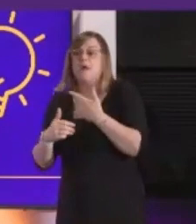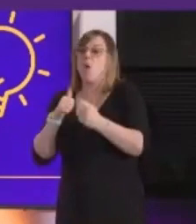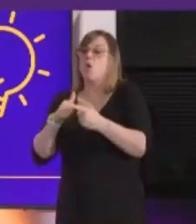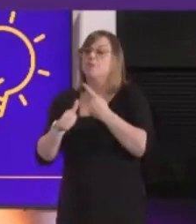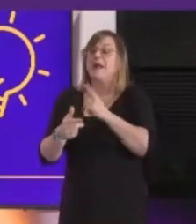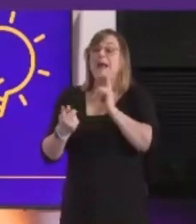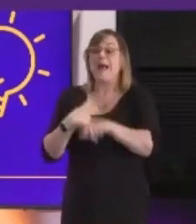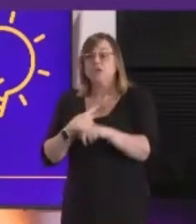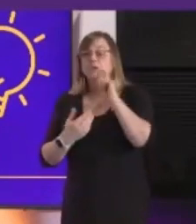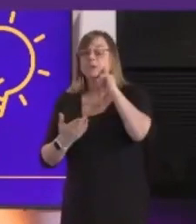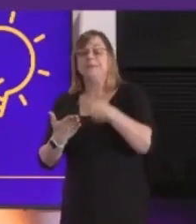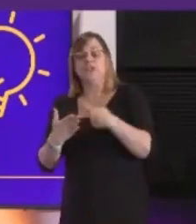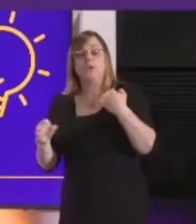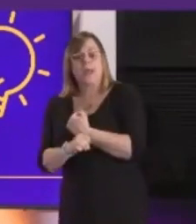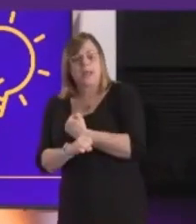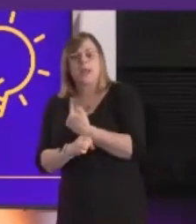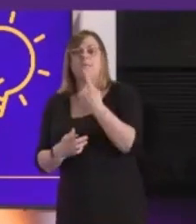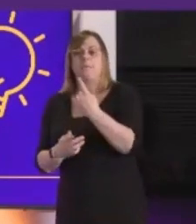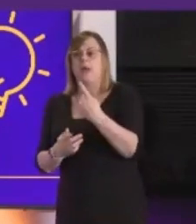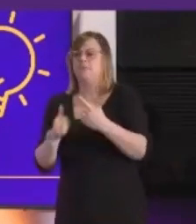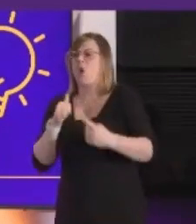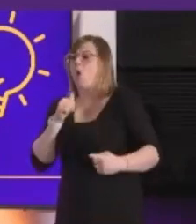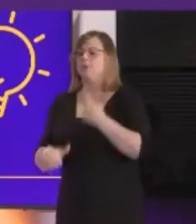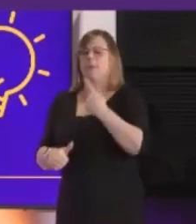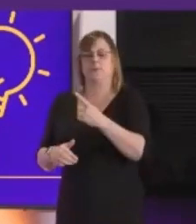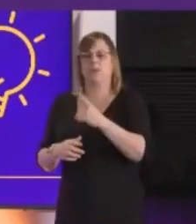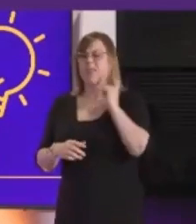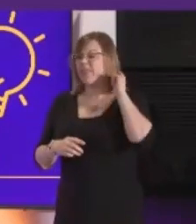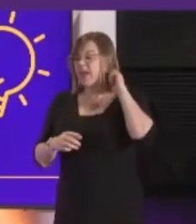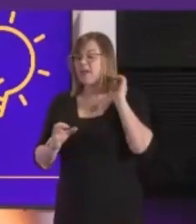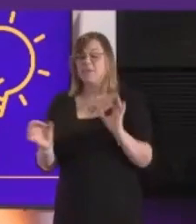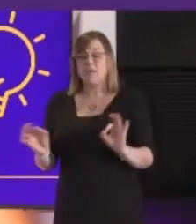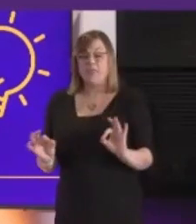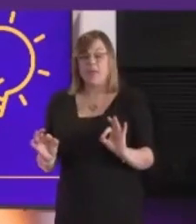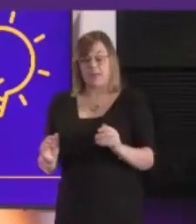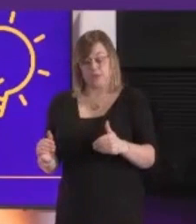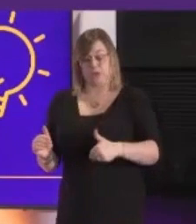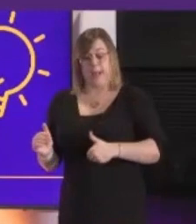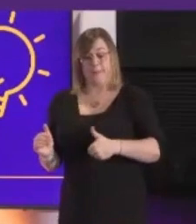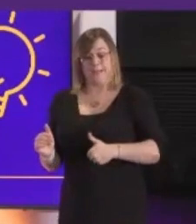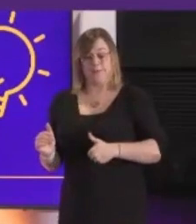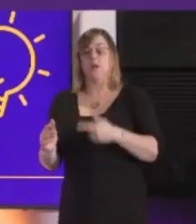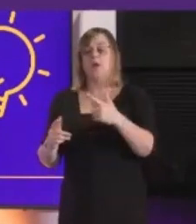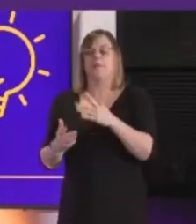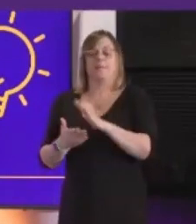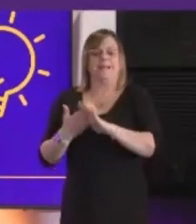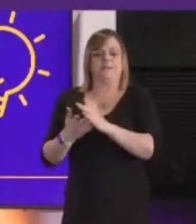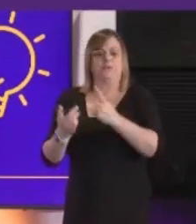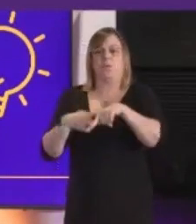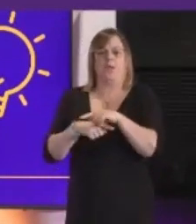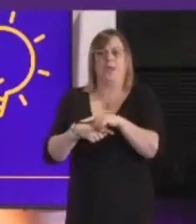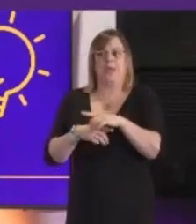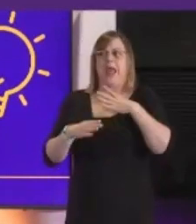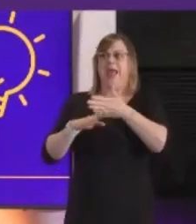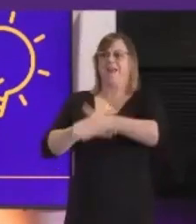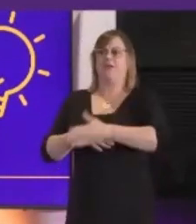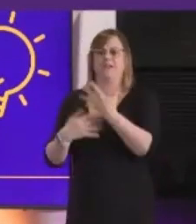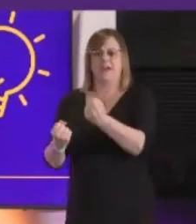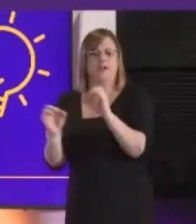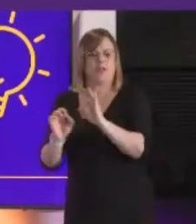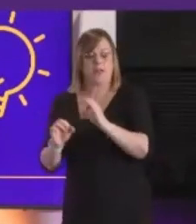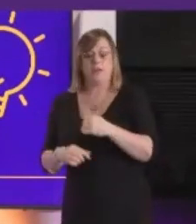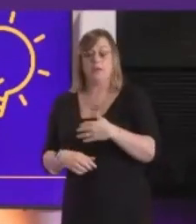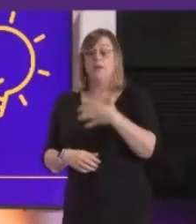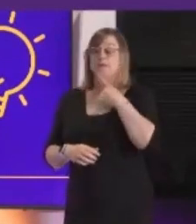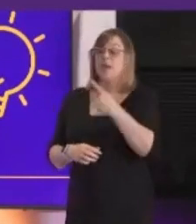actions, decision making, where we don't really need to think about it, that they're habitual and that they don't require us to make any effort. So for example, if I say,